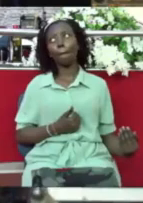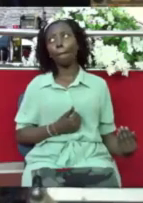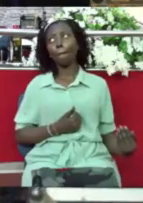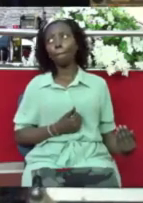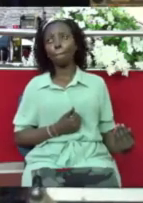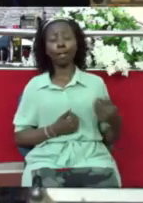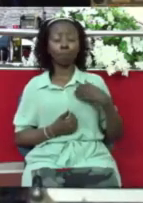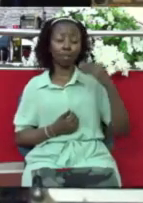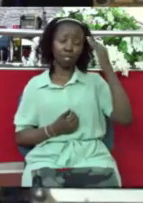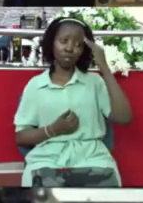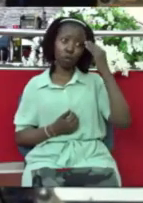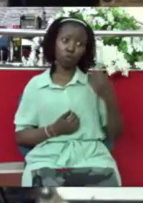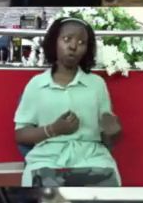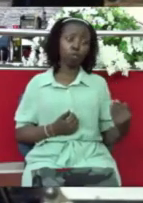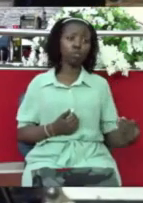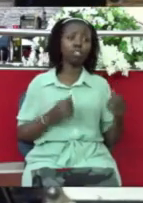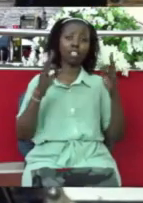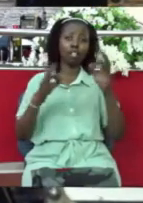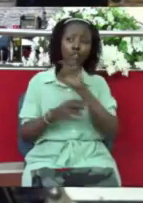I know my children, if they are watching, wherever they